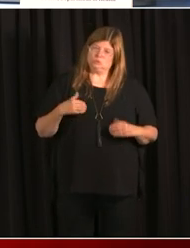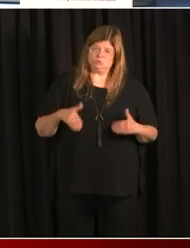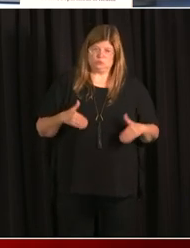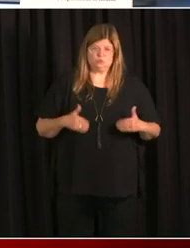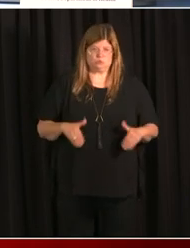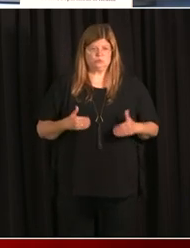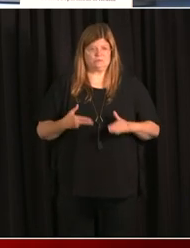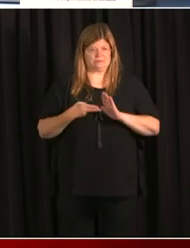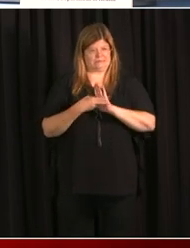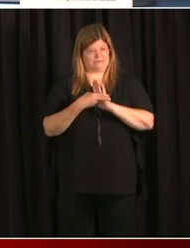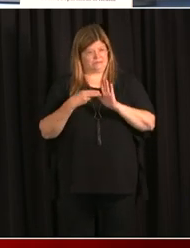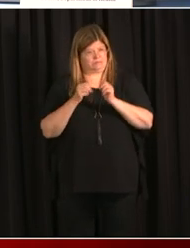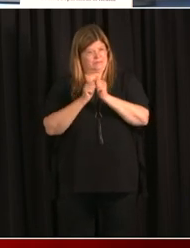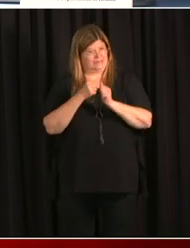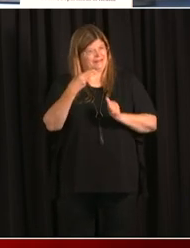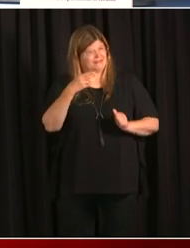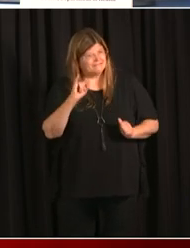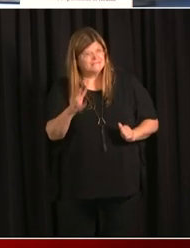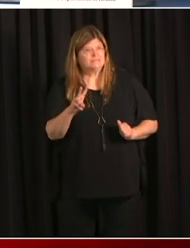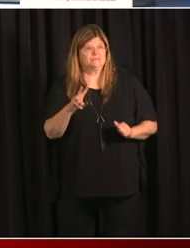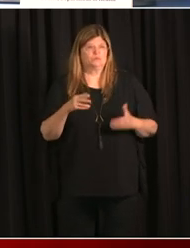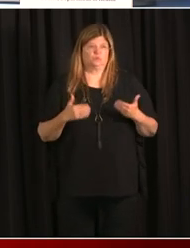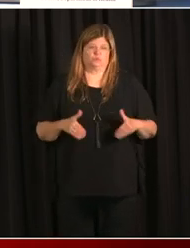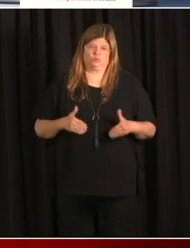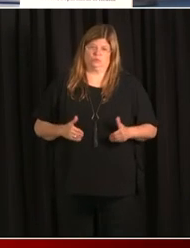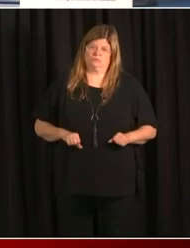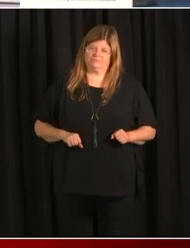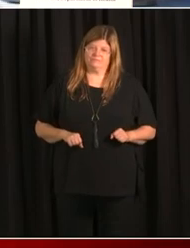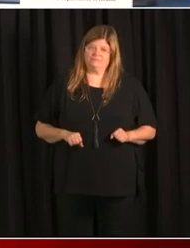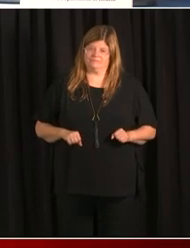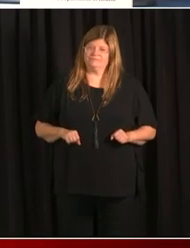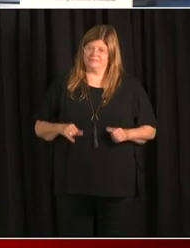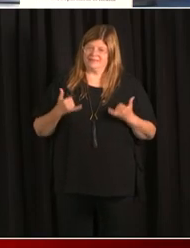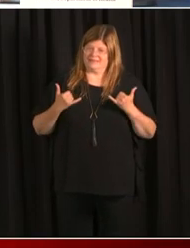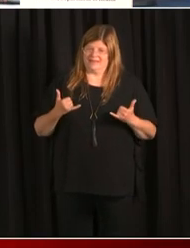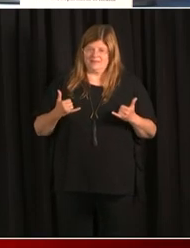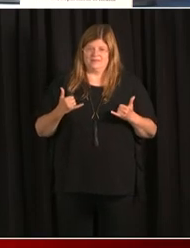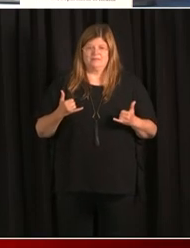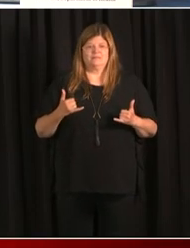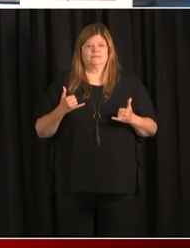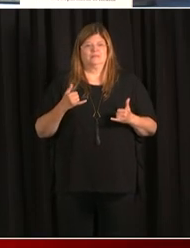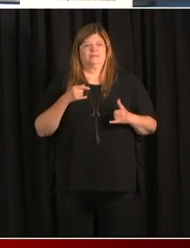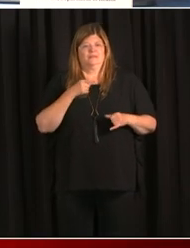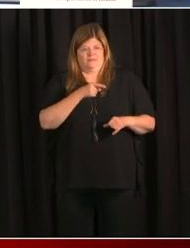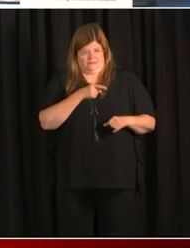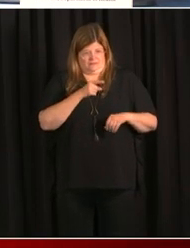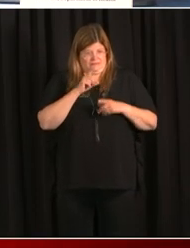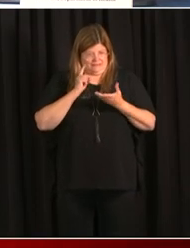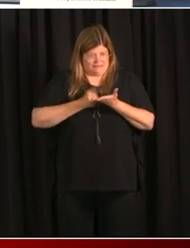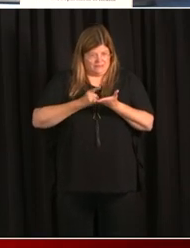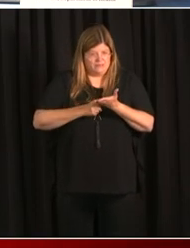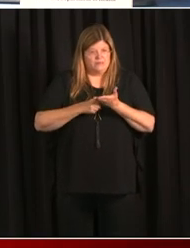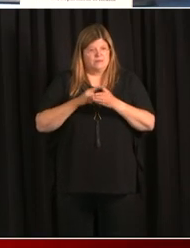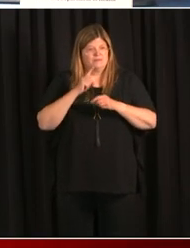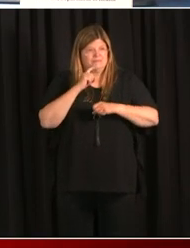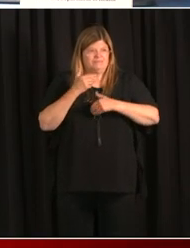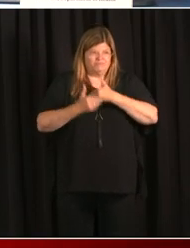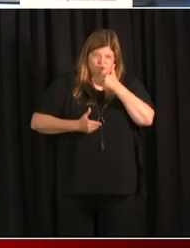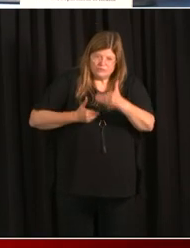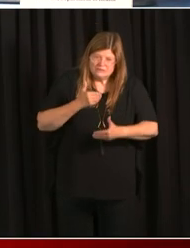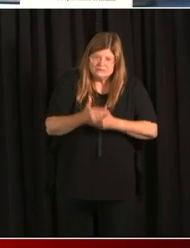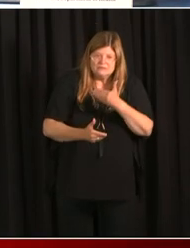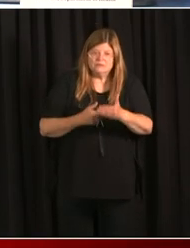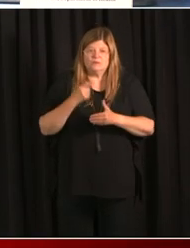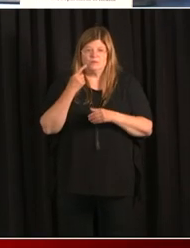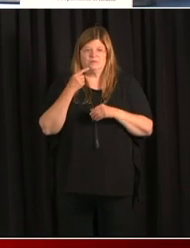been diagnosed with HIV. So as the mayor has mentioned, we've made progress, but one